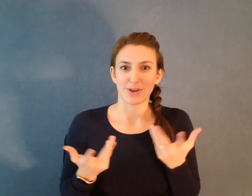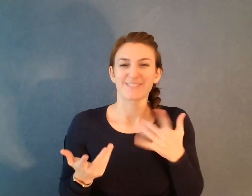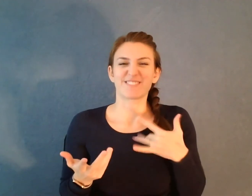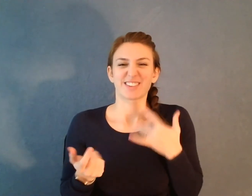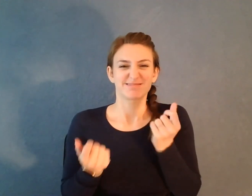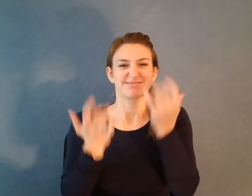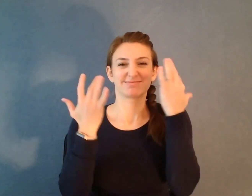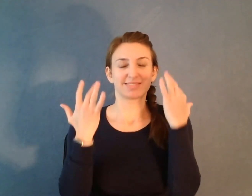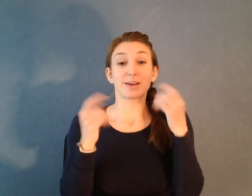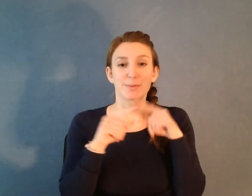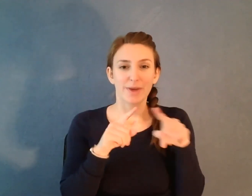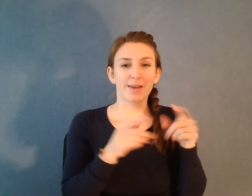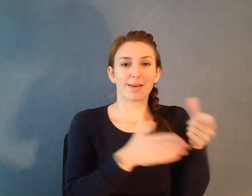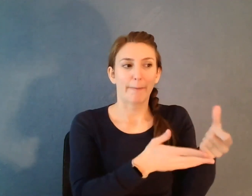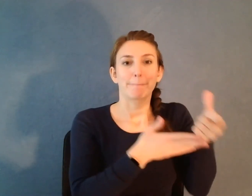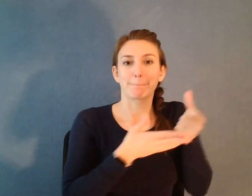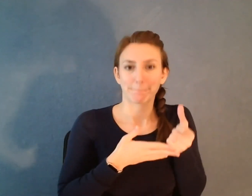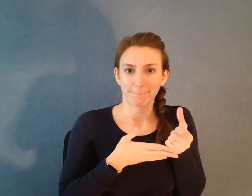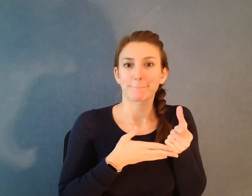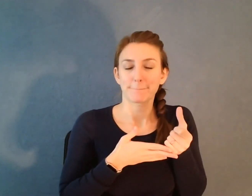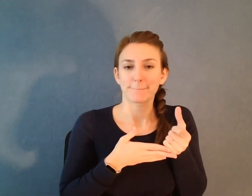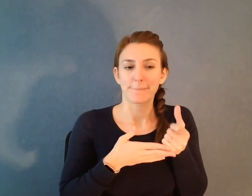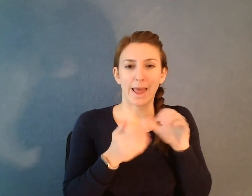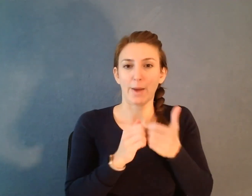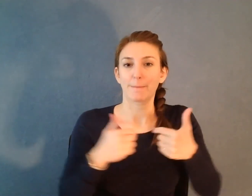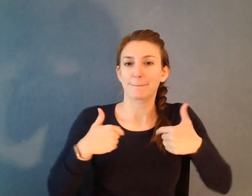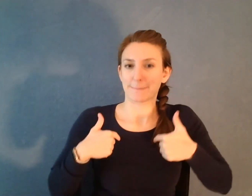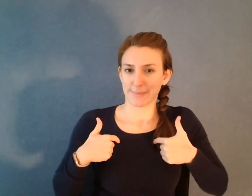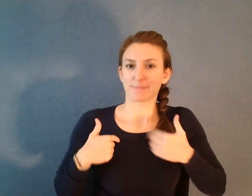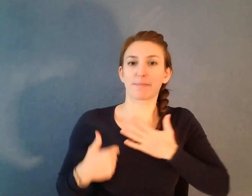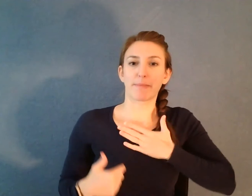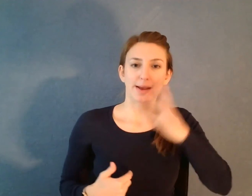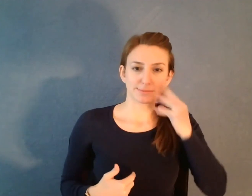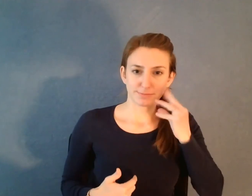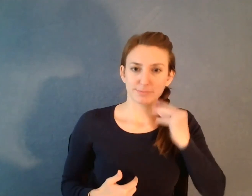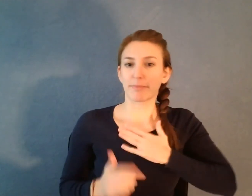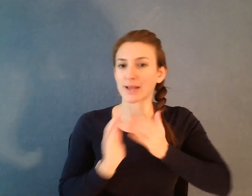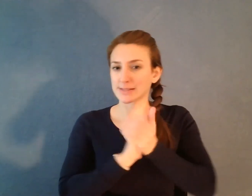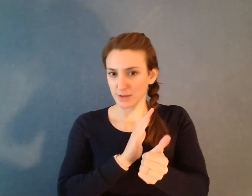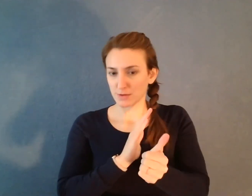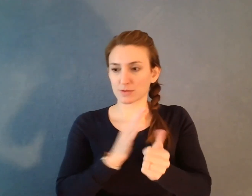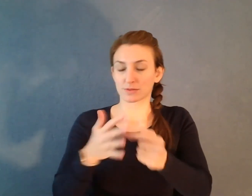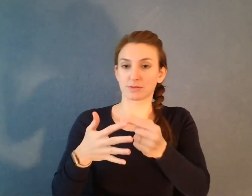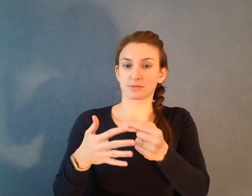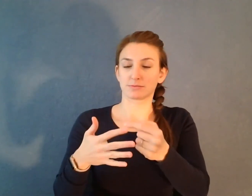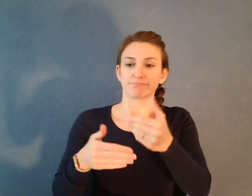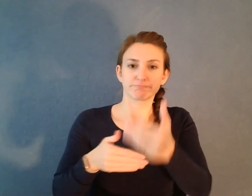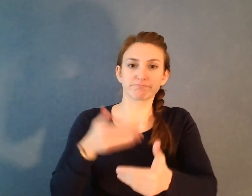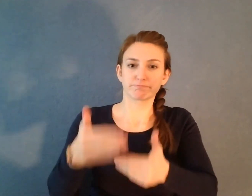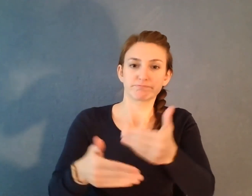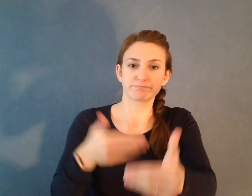fit in most, where I can put in my knowledge and experience the most. And it's really